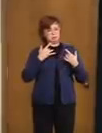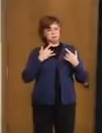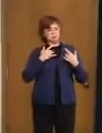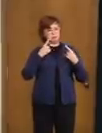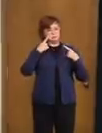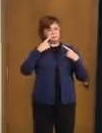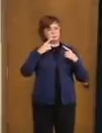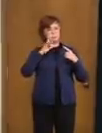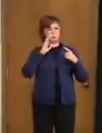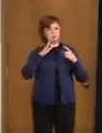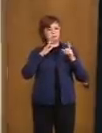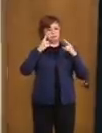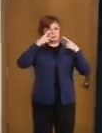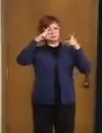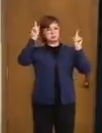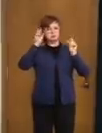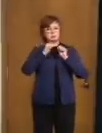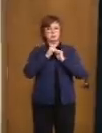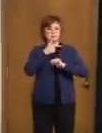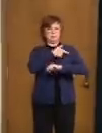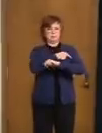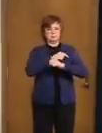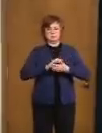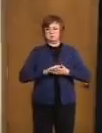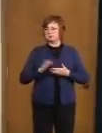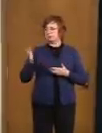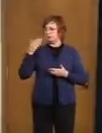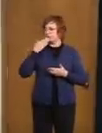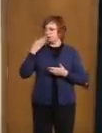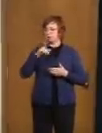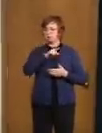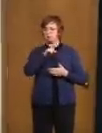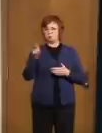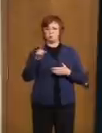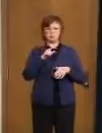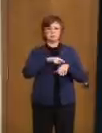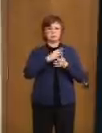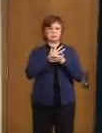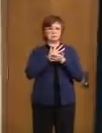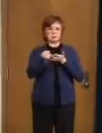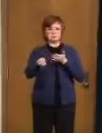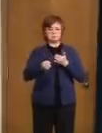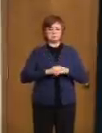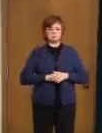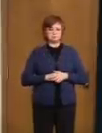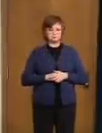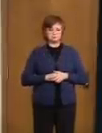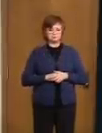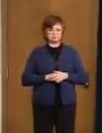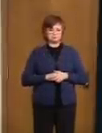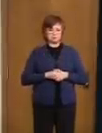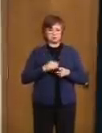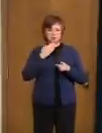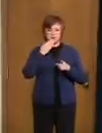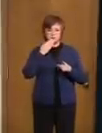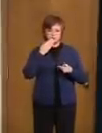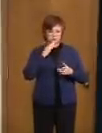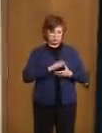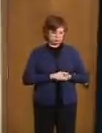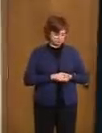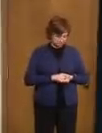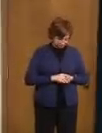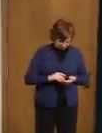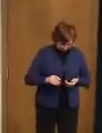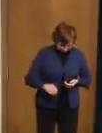here in Saskatchewan on the vaccination front. Thank you, everyone. That concludes today's update. Thank you.